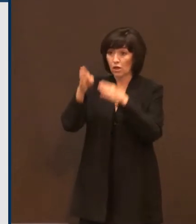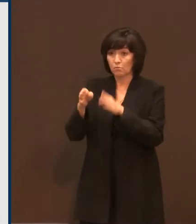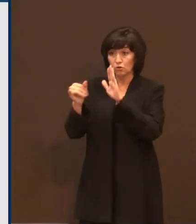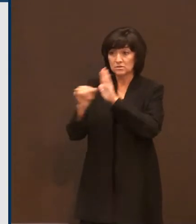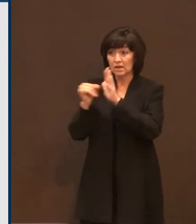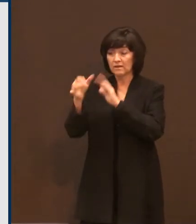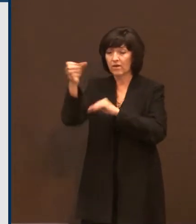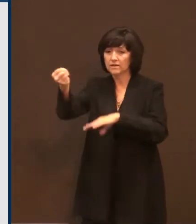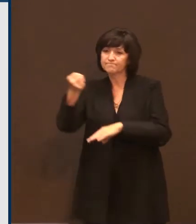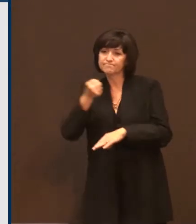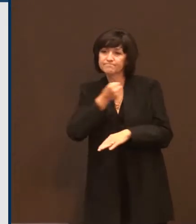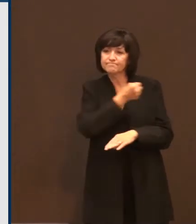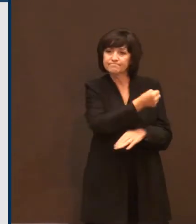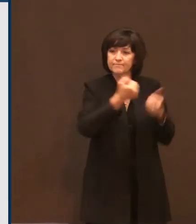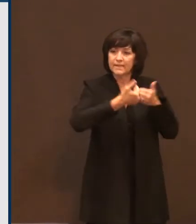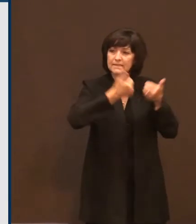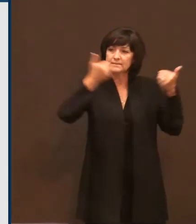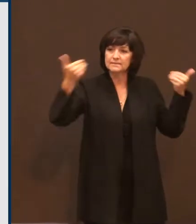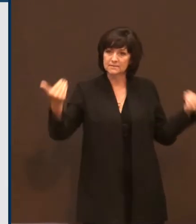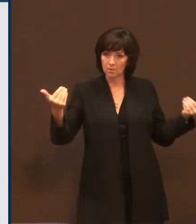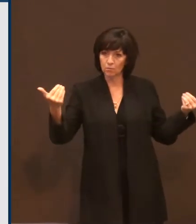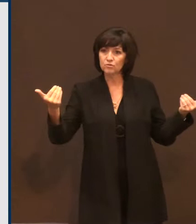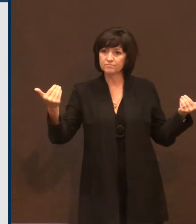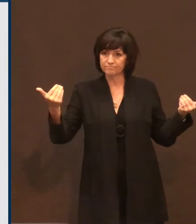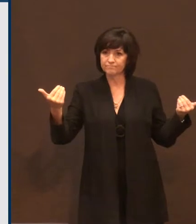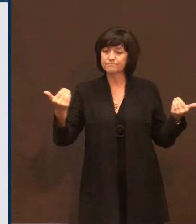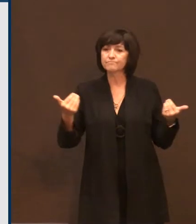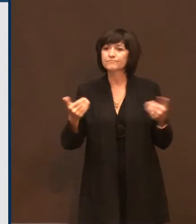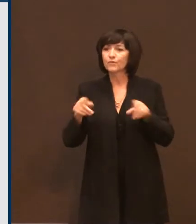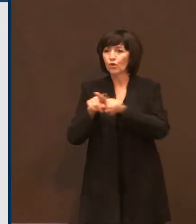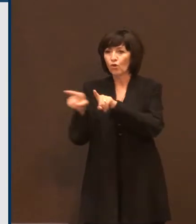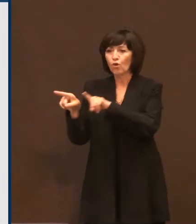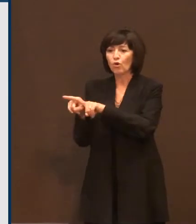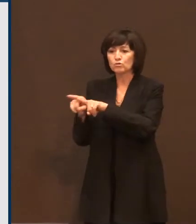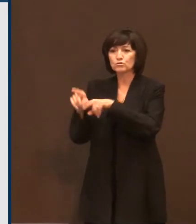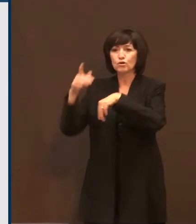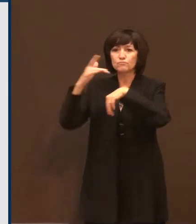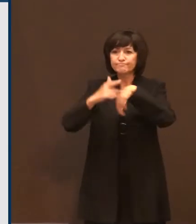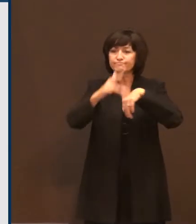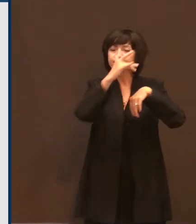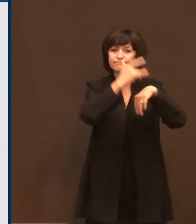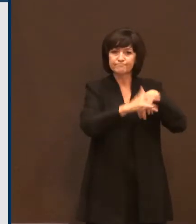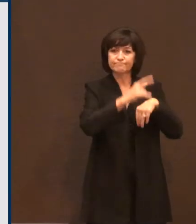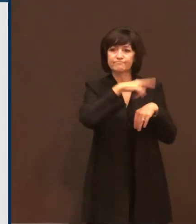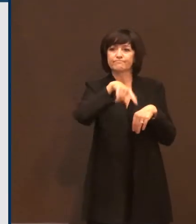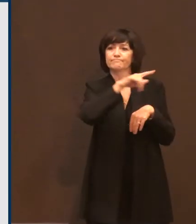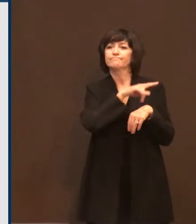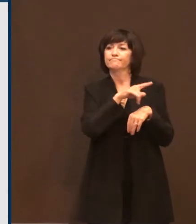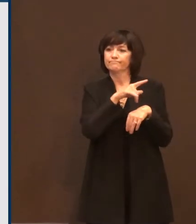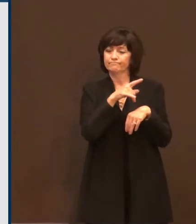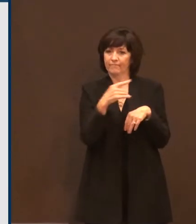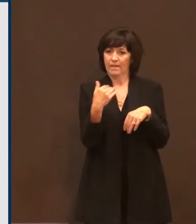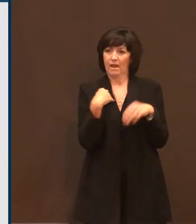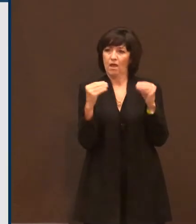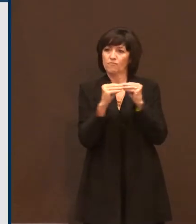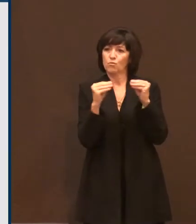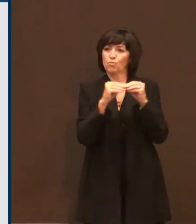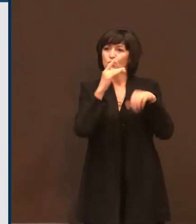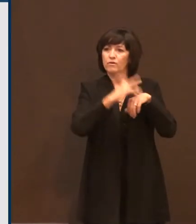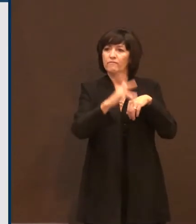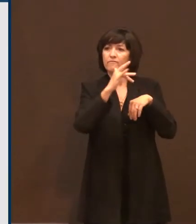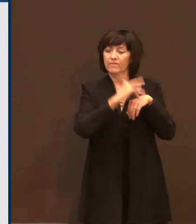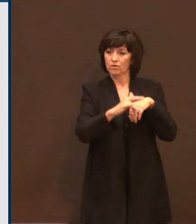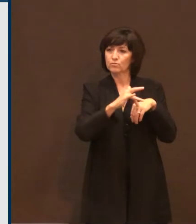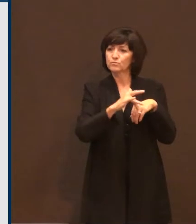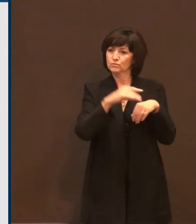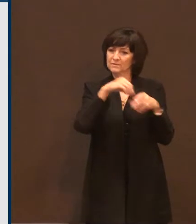the fact that we freed up quite a bit of capacity now in the hospitals. Our hospital occupancy now for